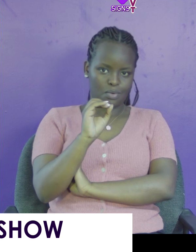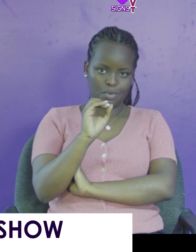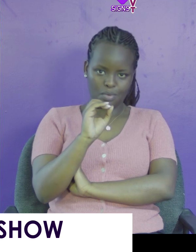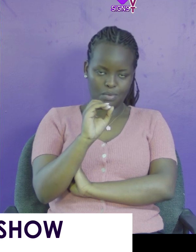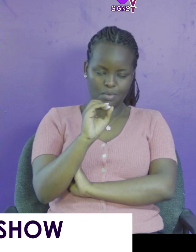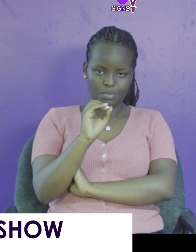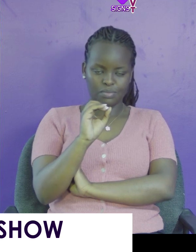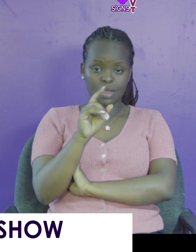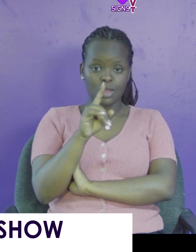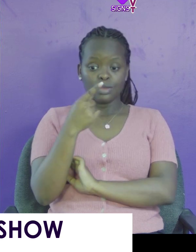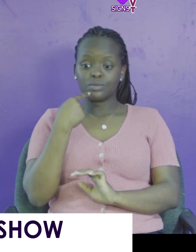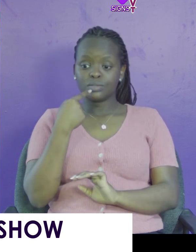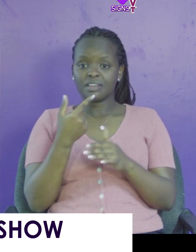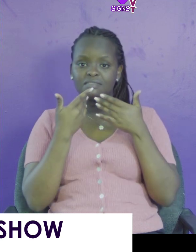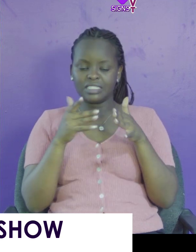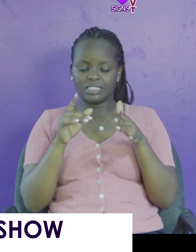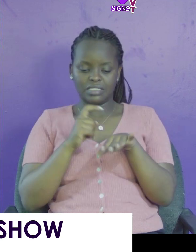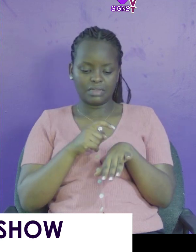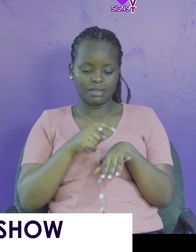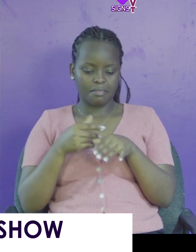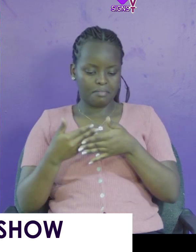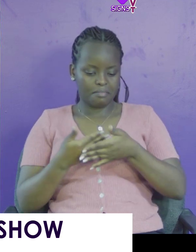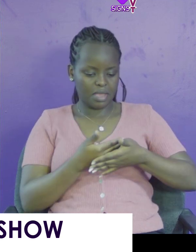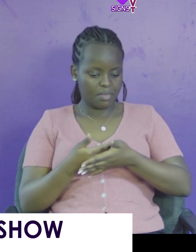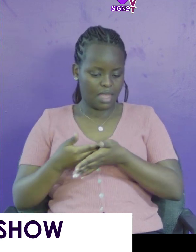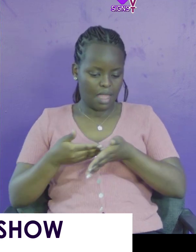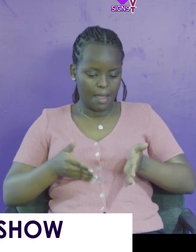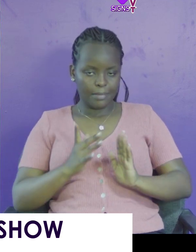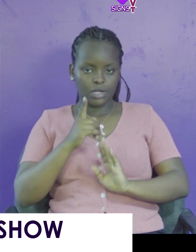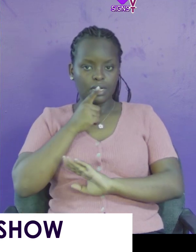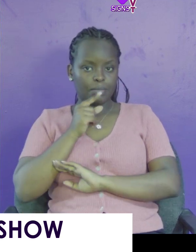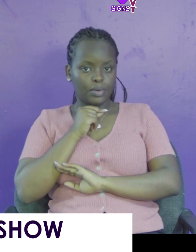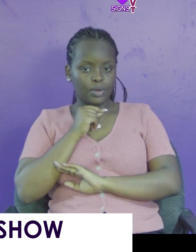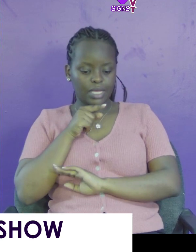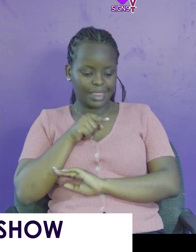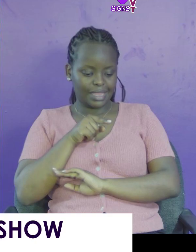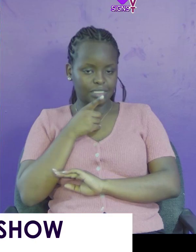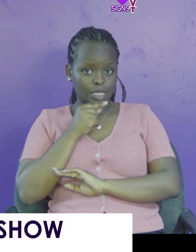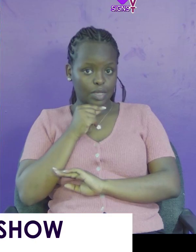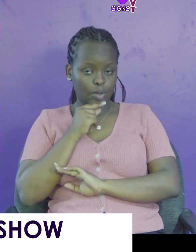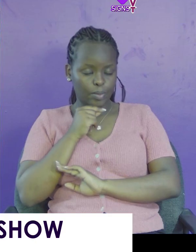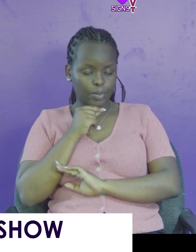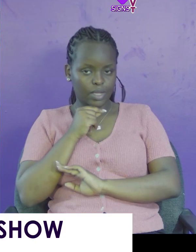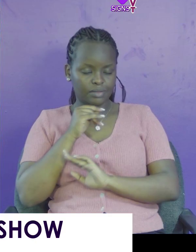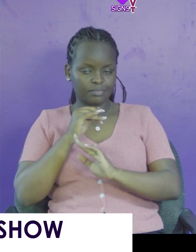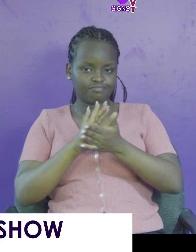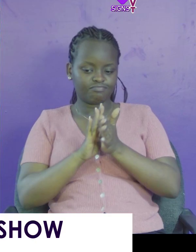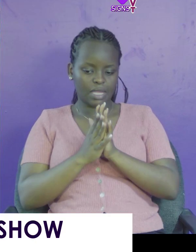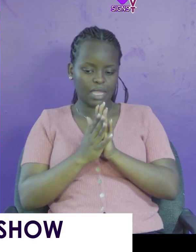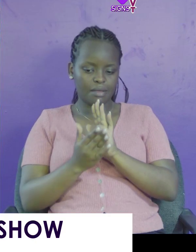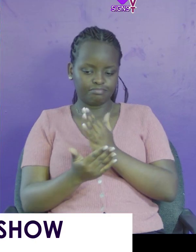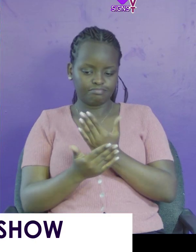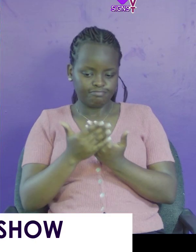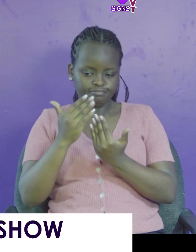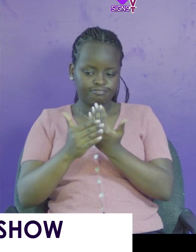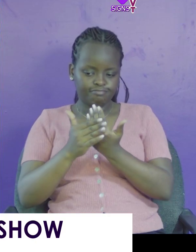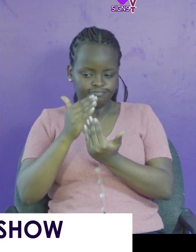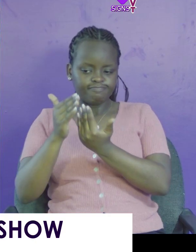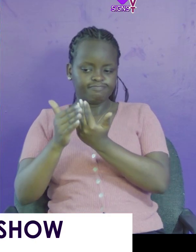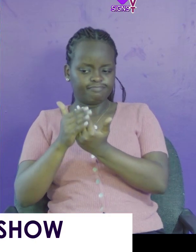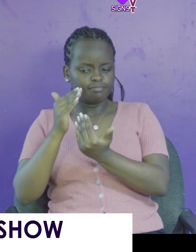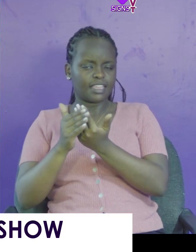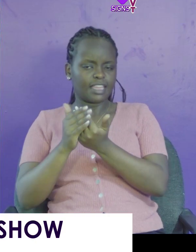have mentioned, when a baby is born a boy, Yeah. this boy will be brought up. Yeah. You know, he begins